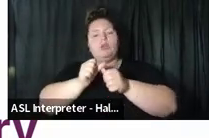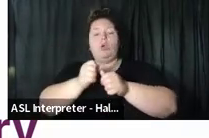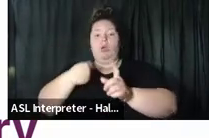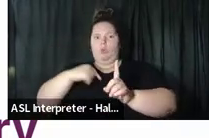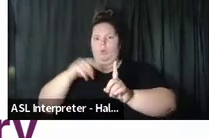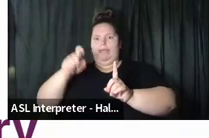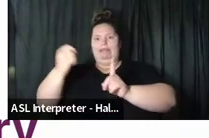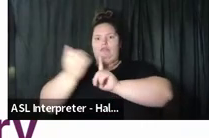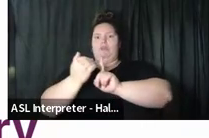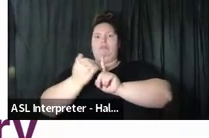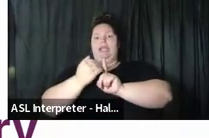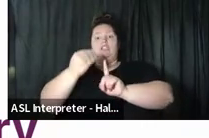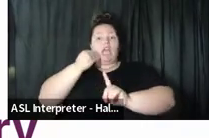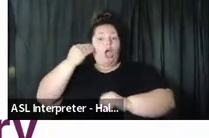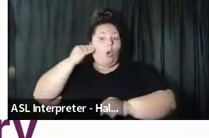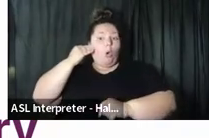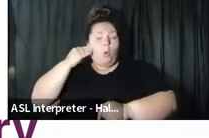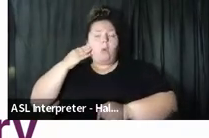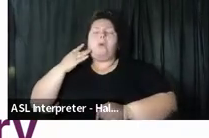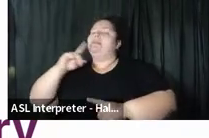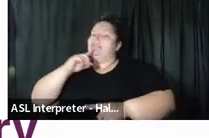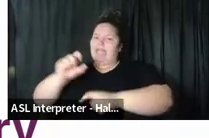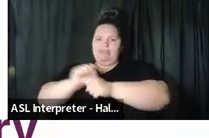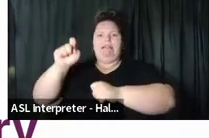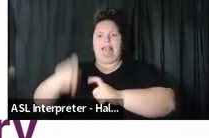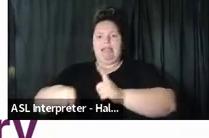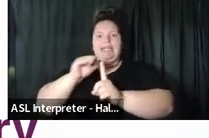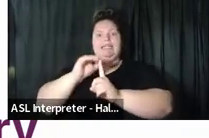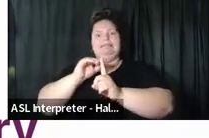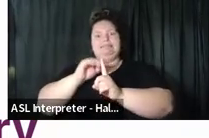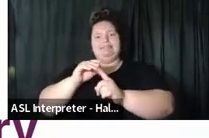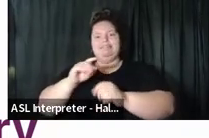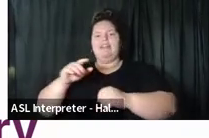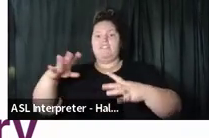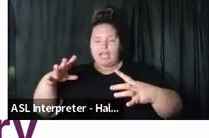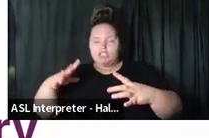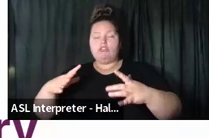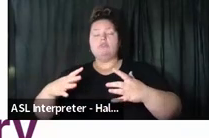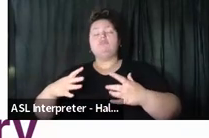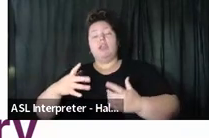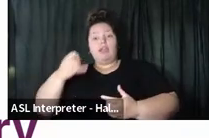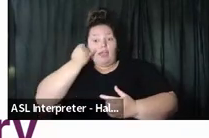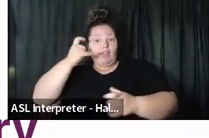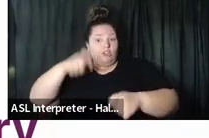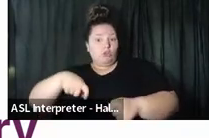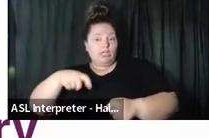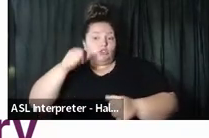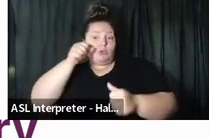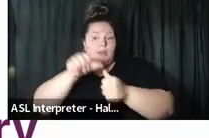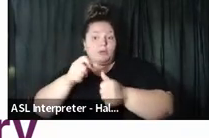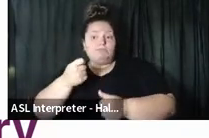need reminders when we're on vacation. Things like remembering to take your medication, what time your flight